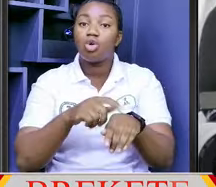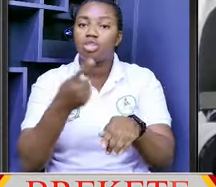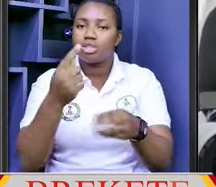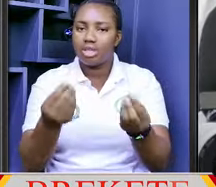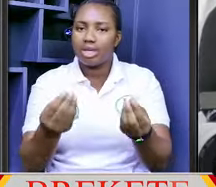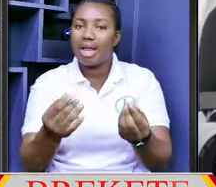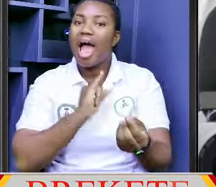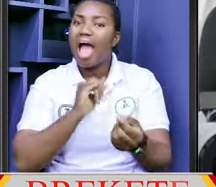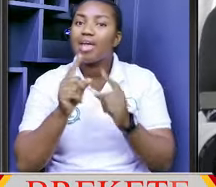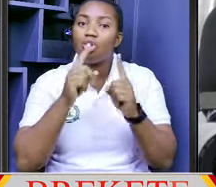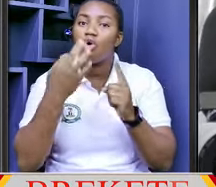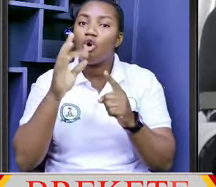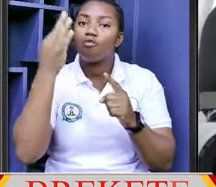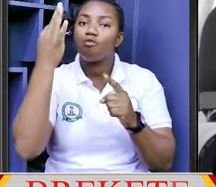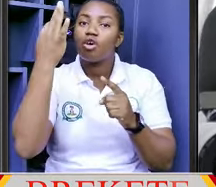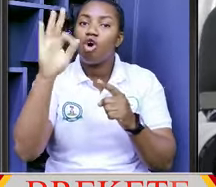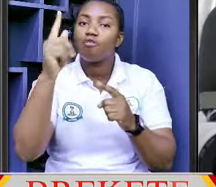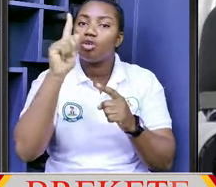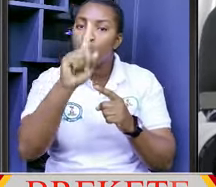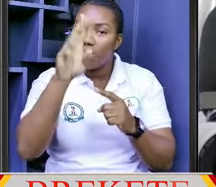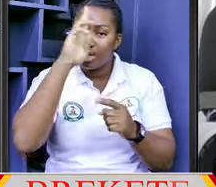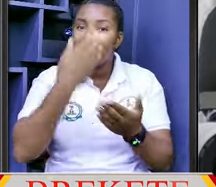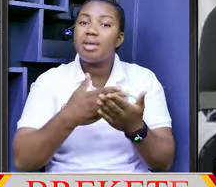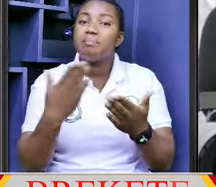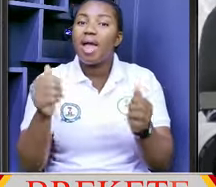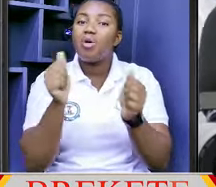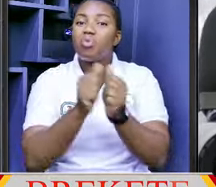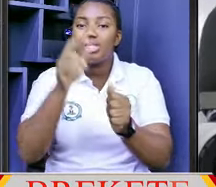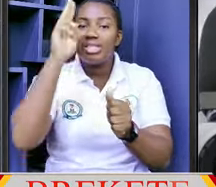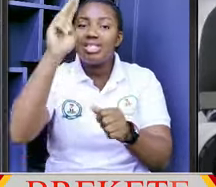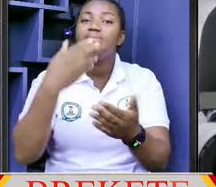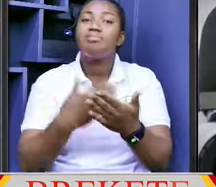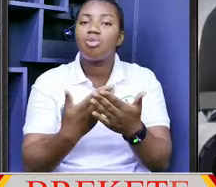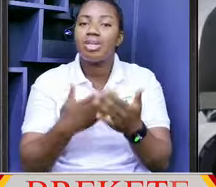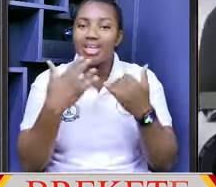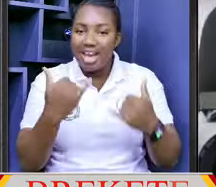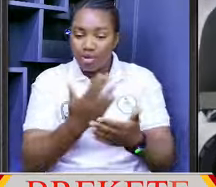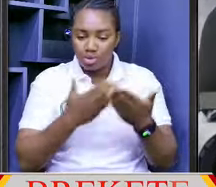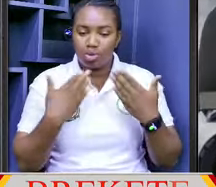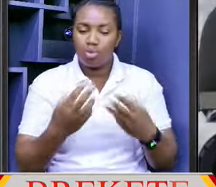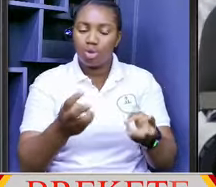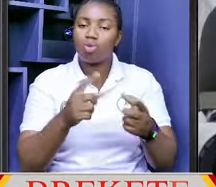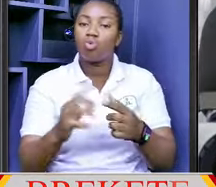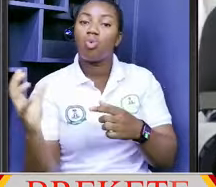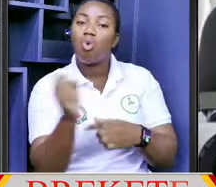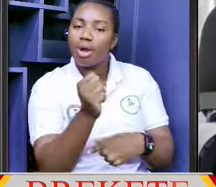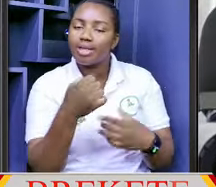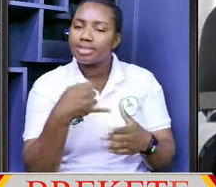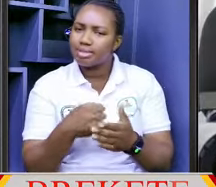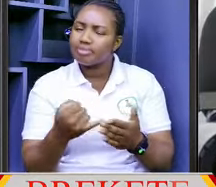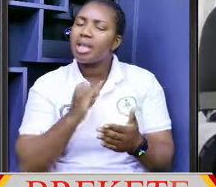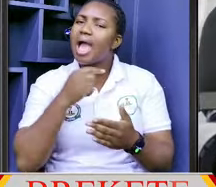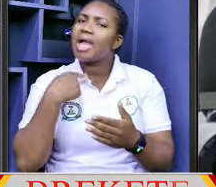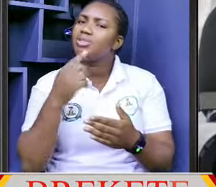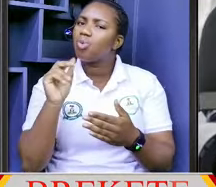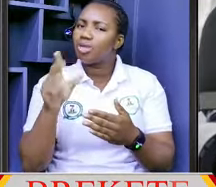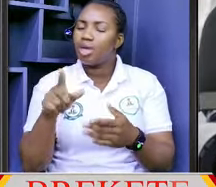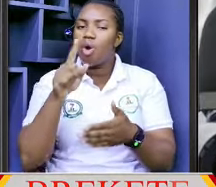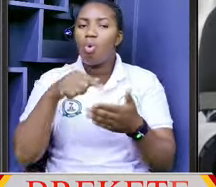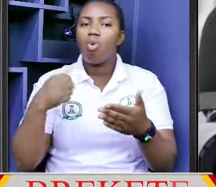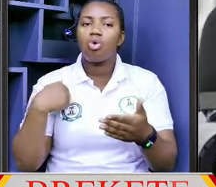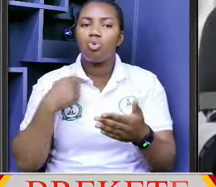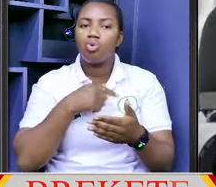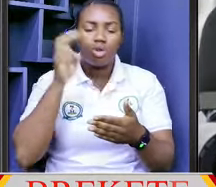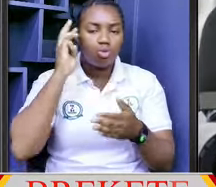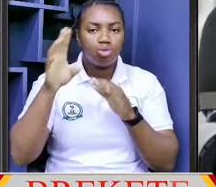talking about the one he bought with his money. Okay. Now somebody won't come collect it. And so, okay. What are you going to do